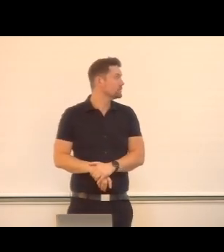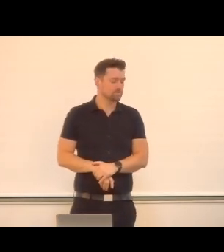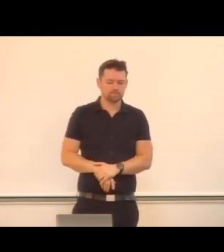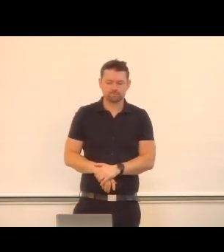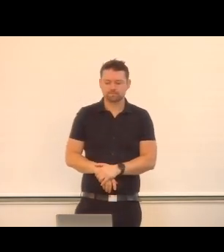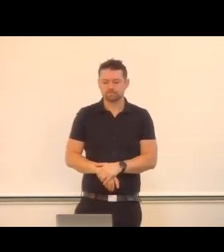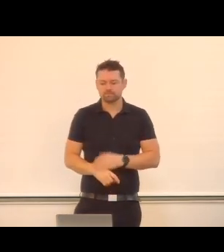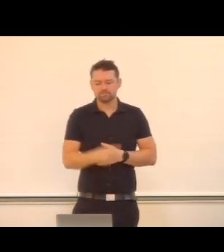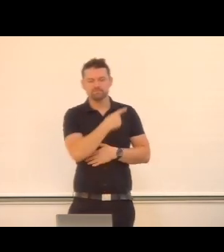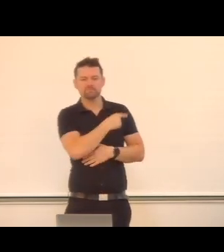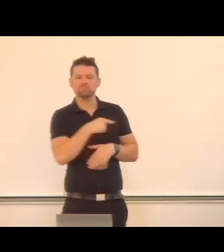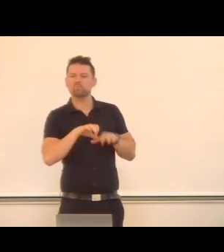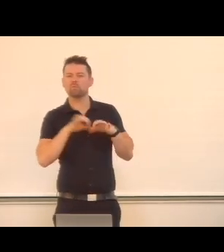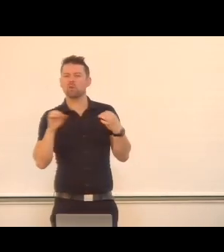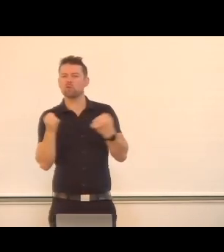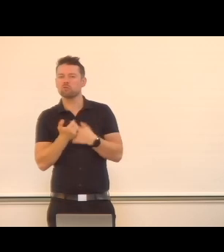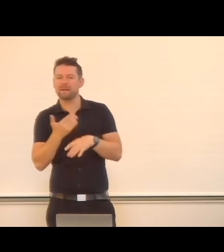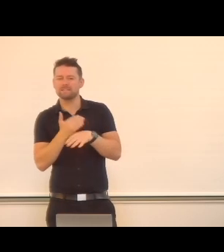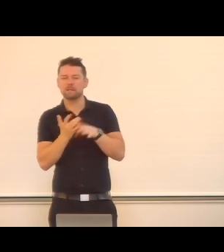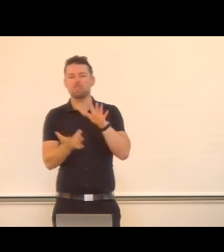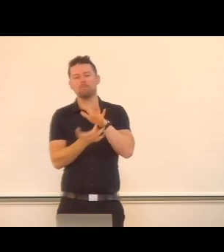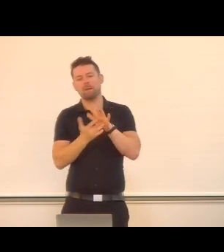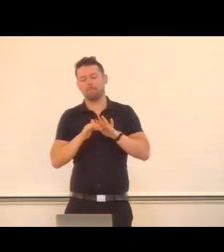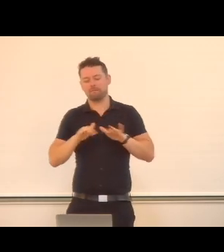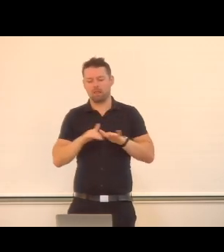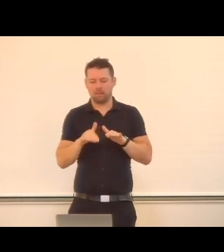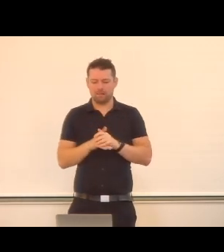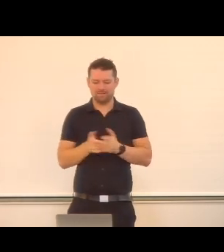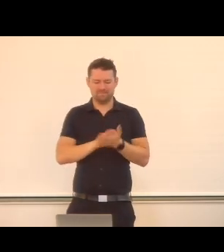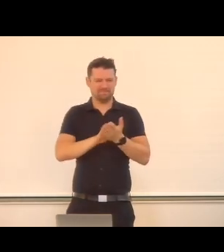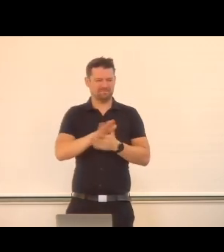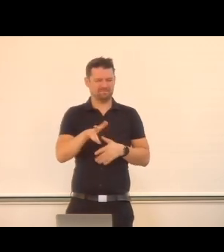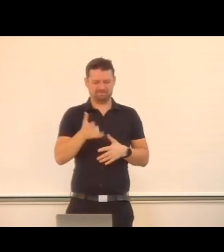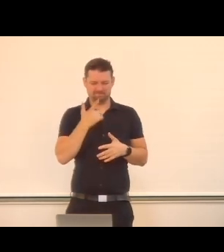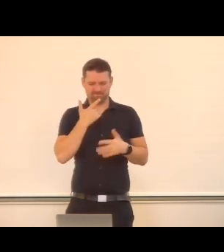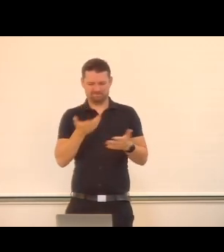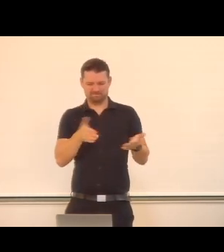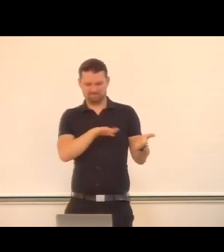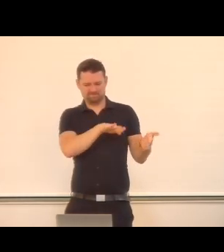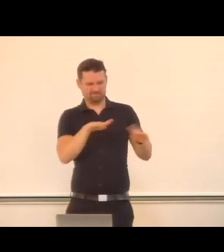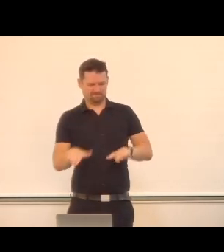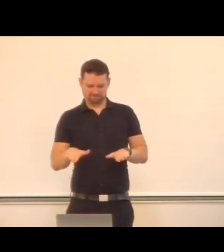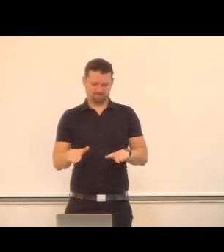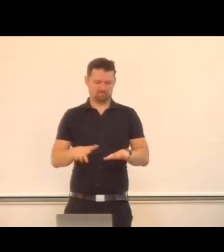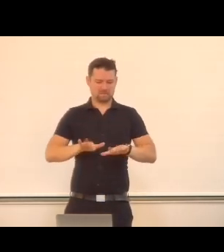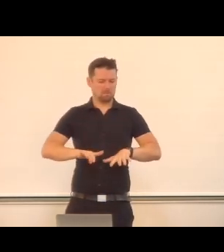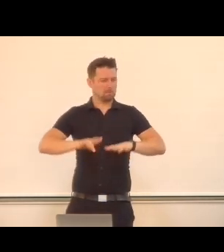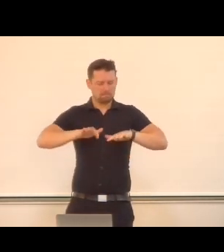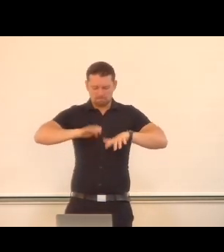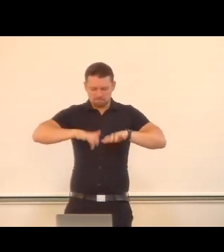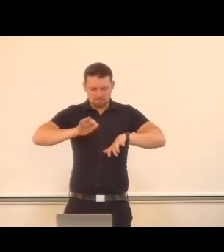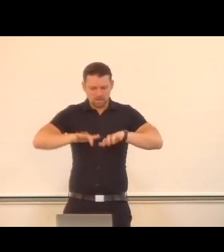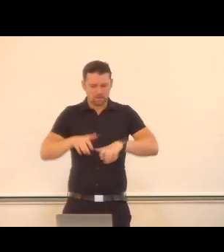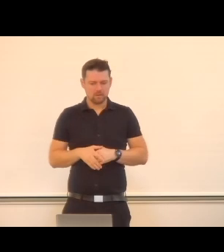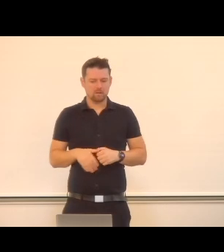This is a group activity in the mid-level. That's the fold-down multi-purpose maintenance workstation. So